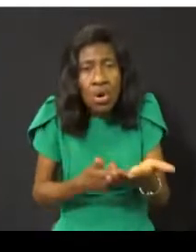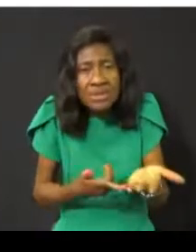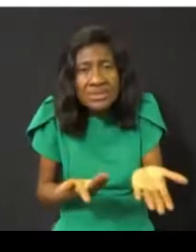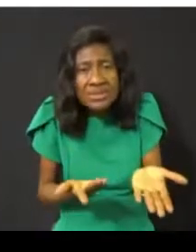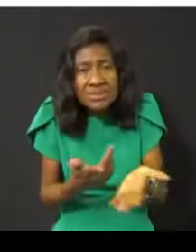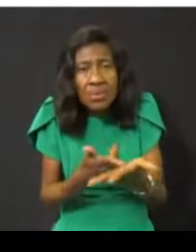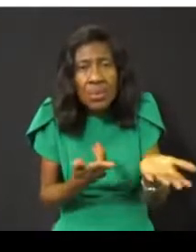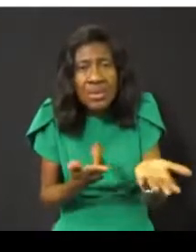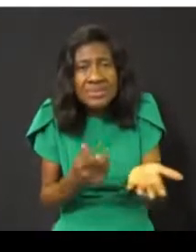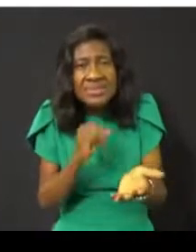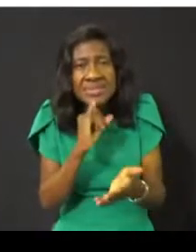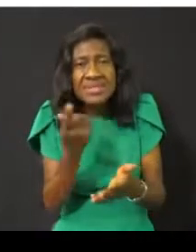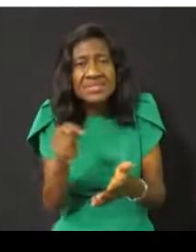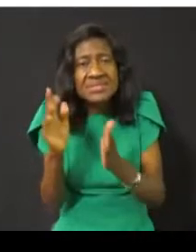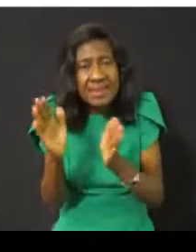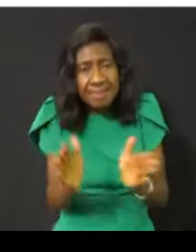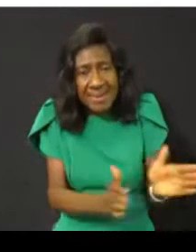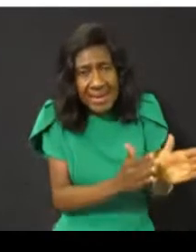we will deliver that.